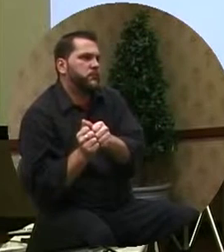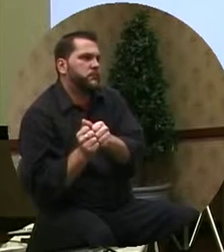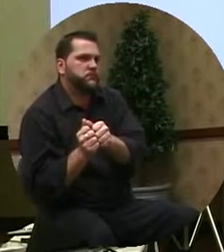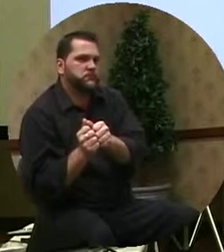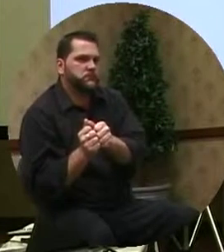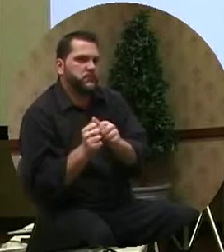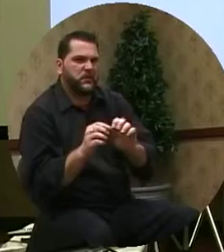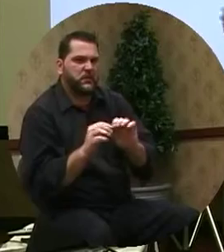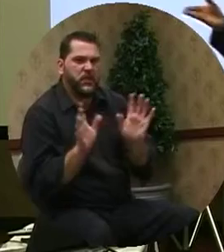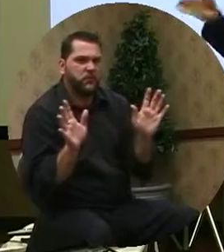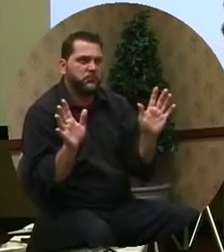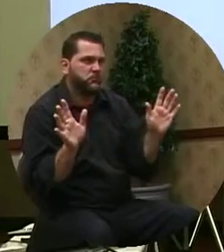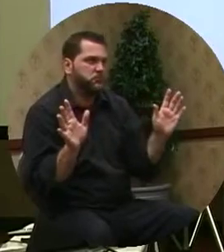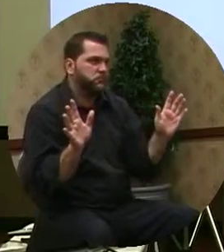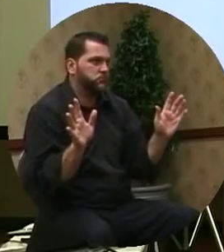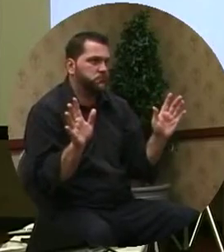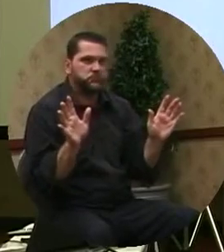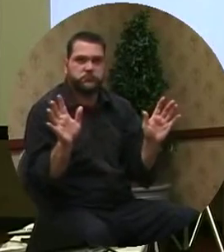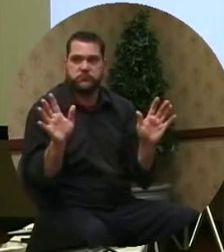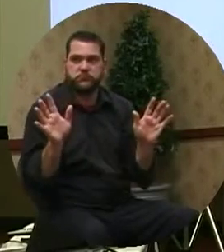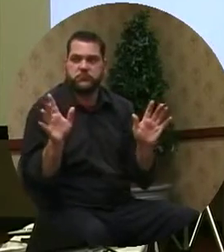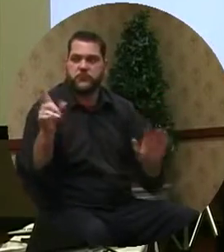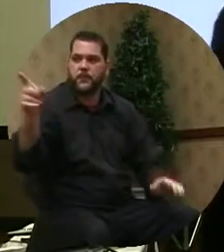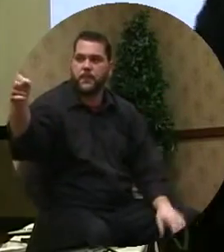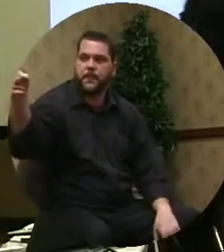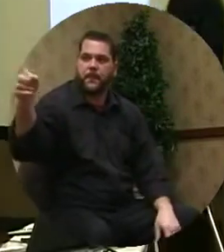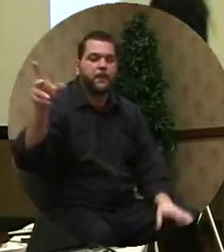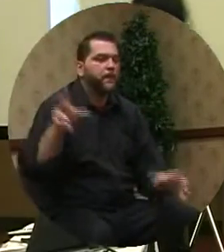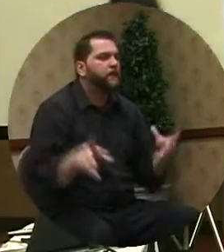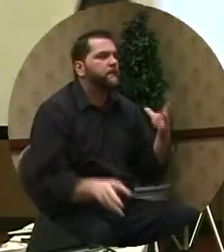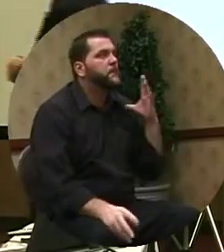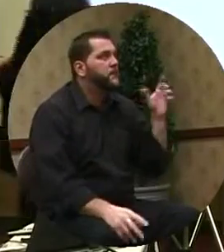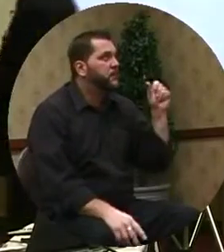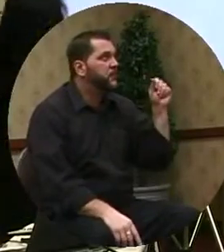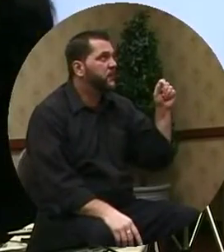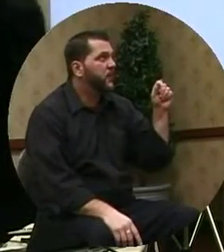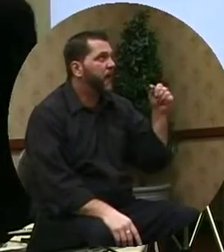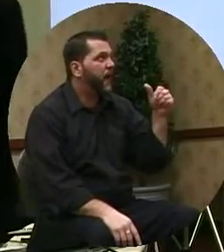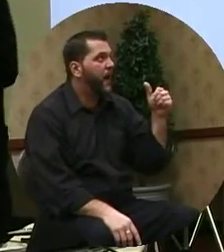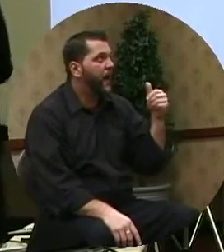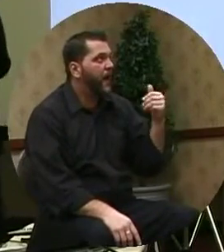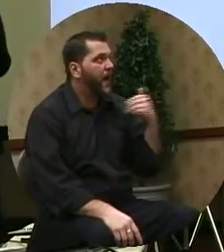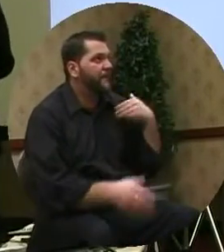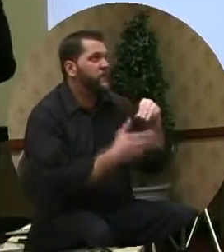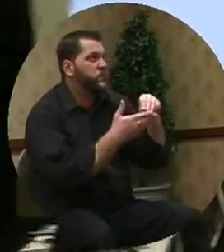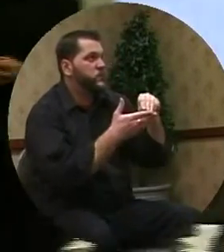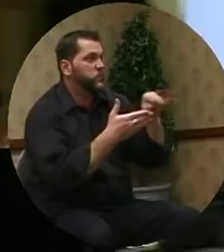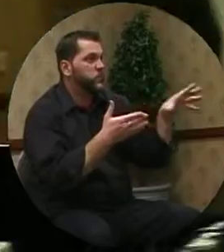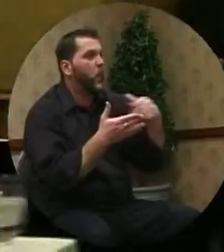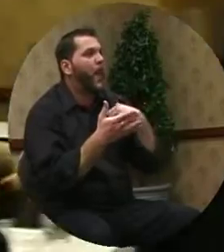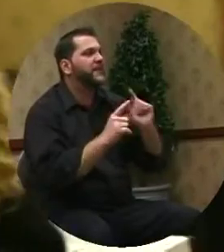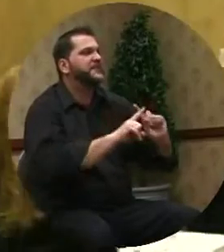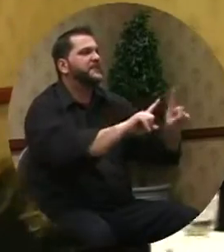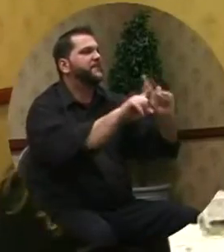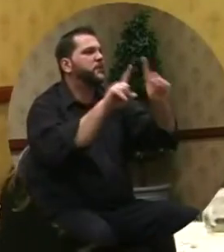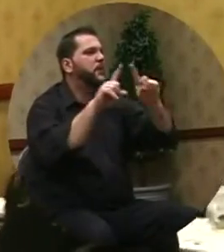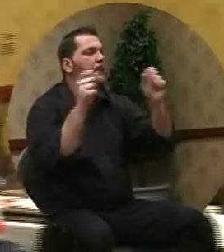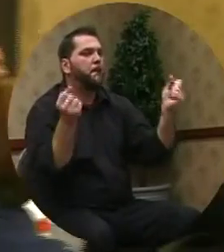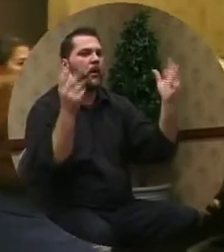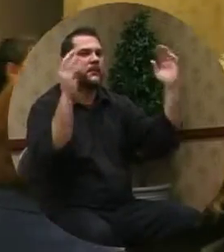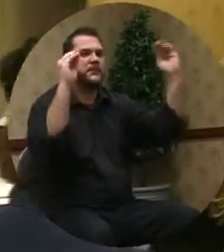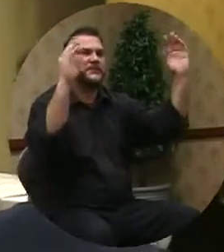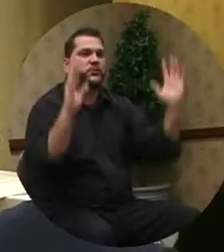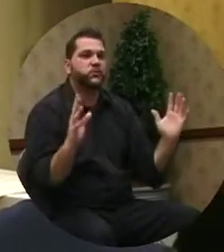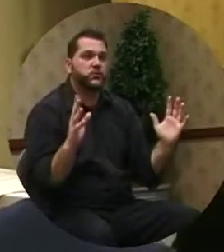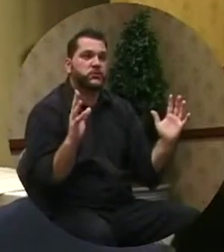Does that make sense? Linda, you got a question? You have a student who is multiple teachers. Would you Yes. try to